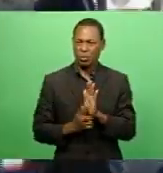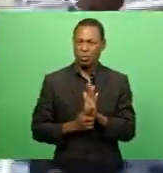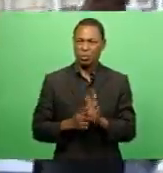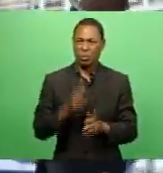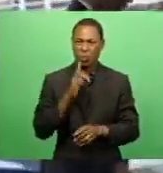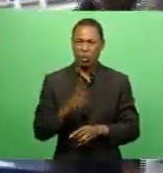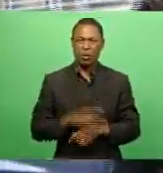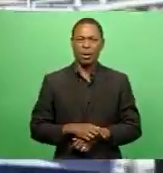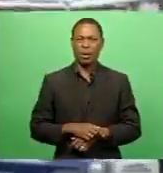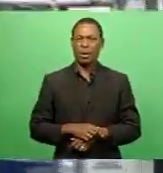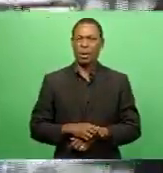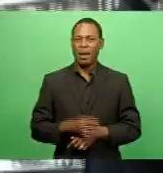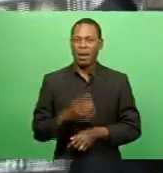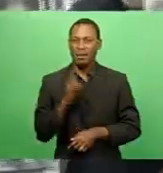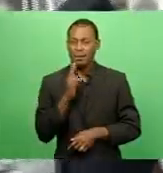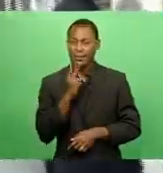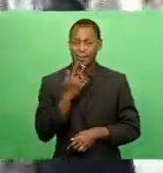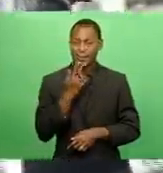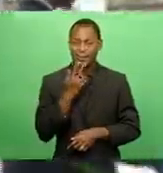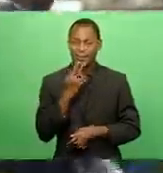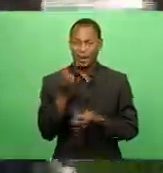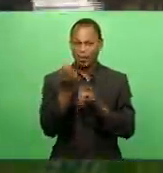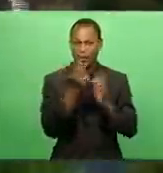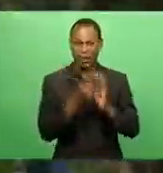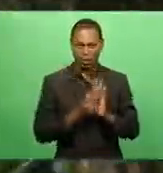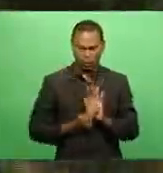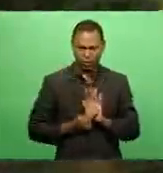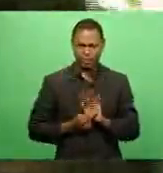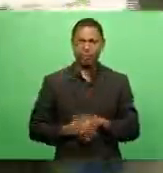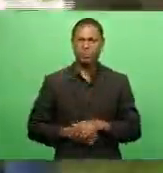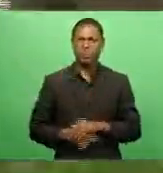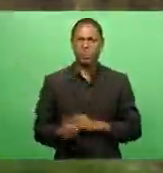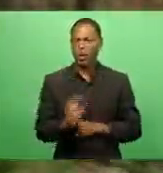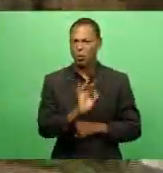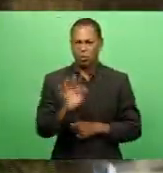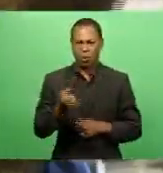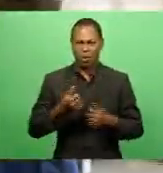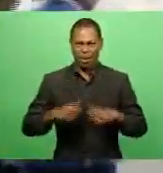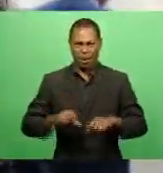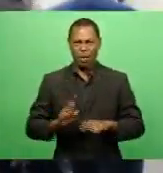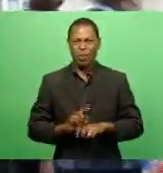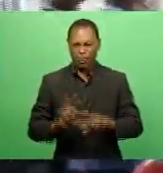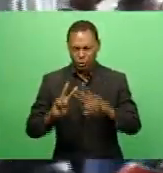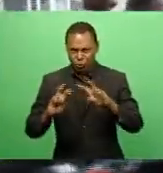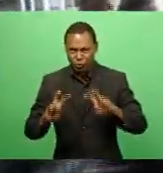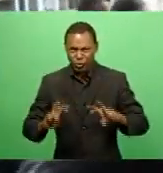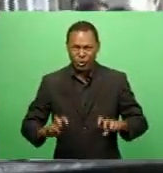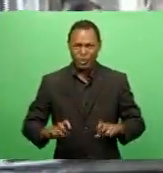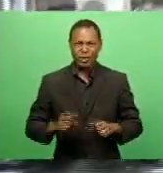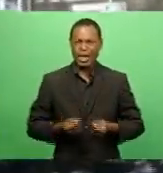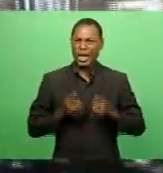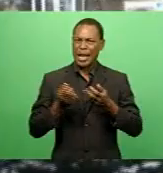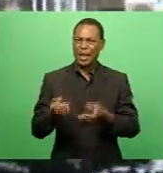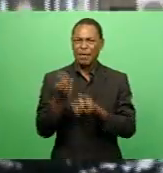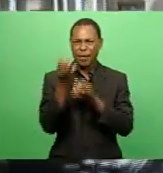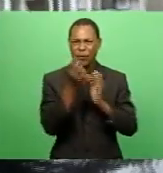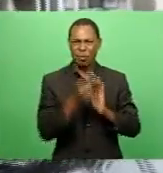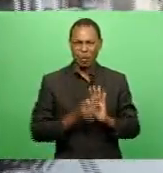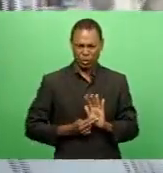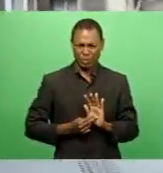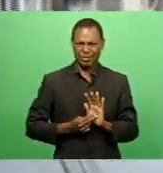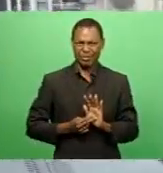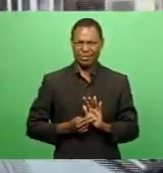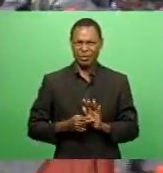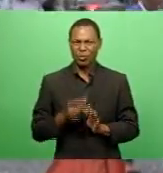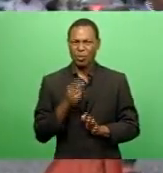false information. He is alleged to have disobeyed a lawful search warrant and is further alleged to have given information which he knew to be false